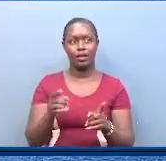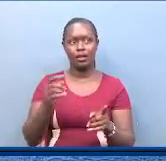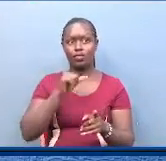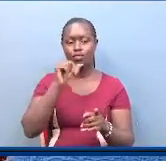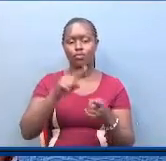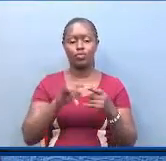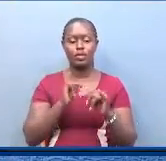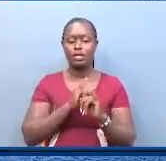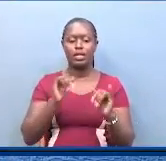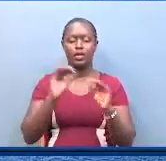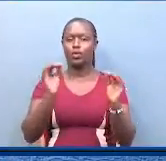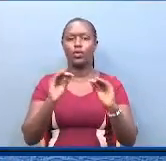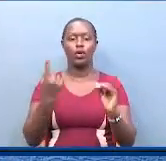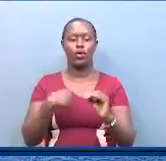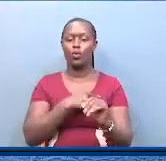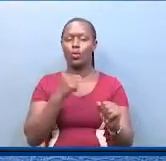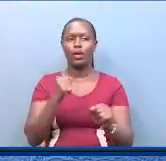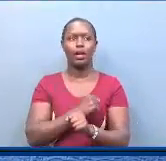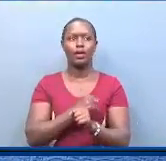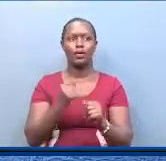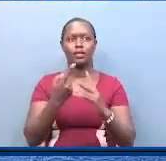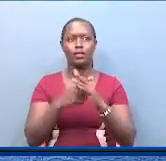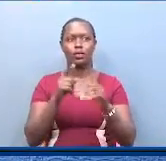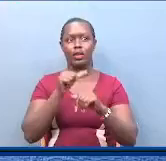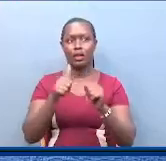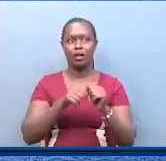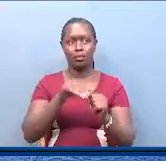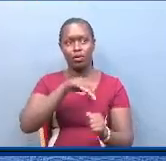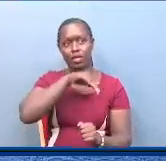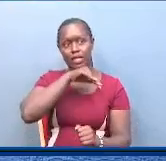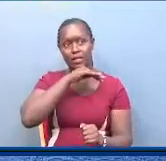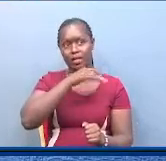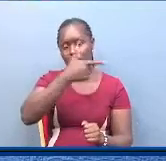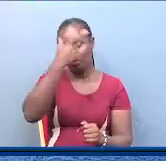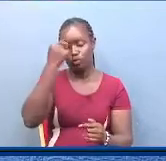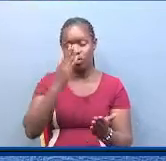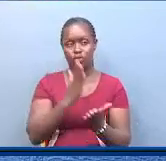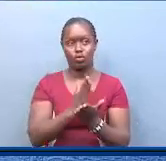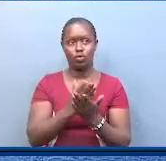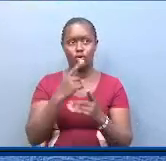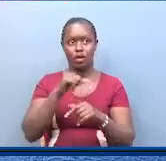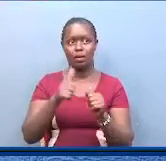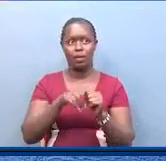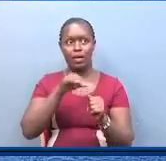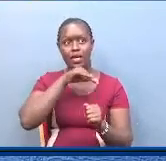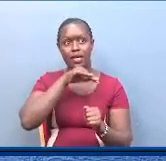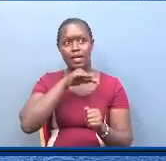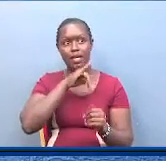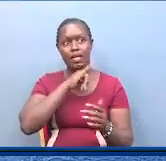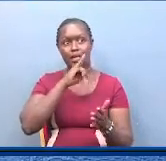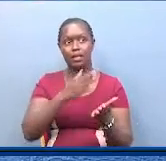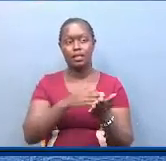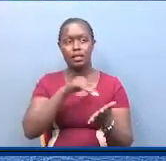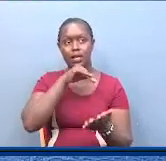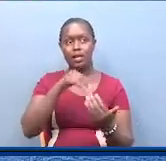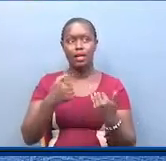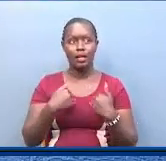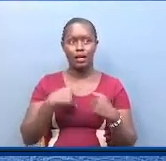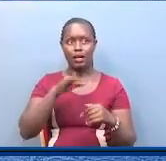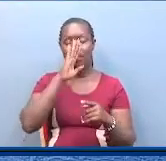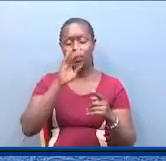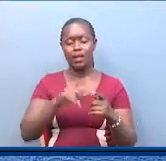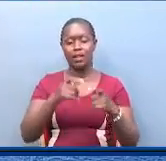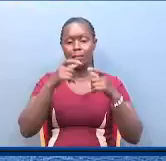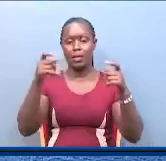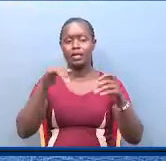not clean. We can't even start talking about Raila Odinga, because the truth that we start talking about Raila Odinga, all right, is Raila Odinga has been the